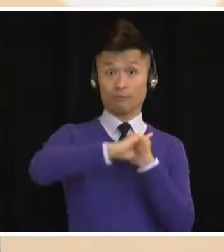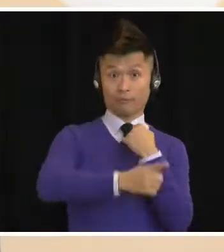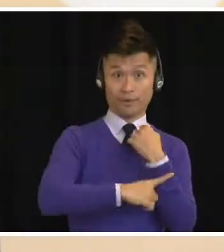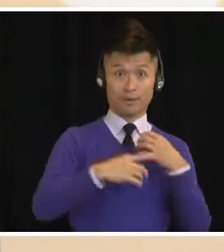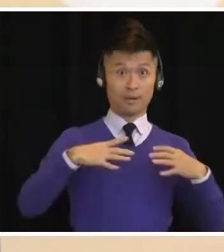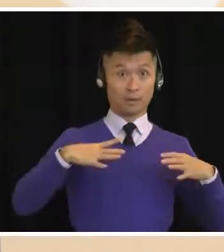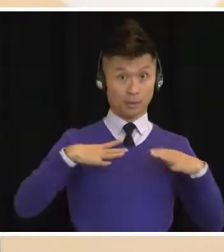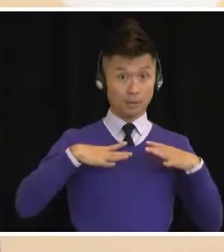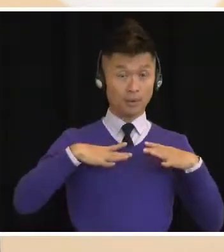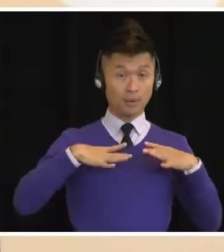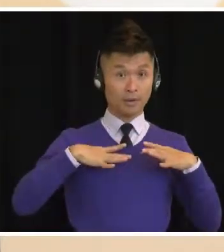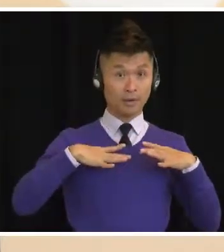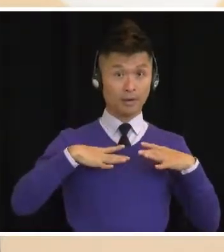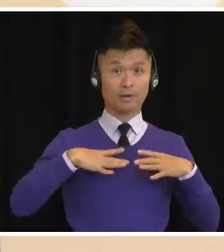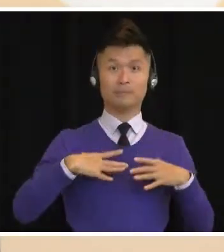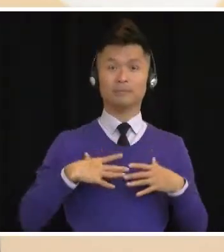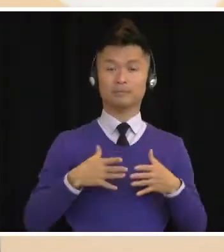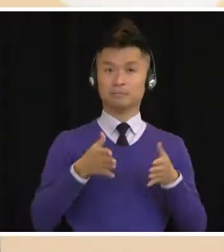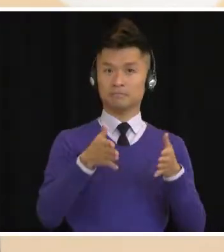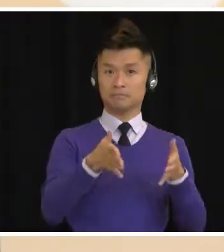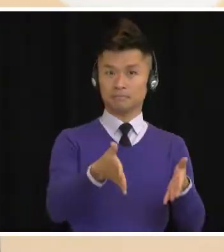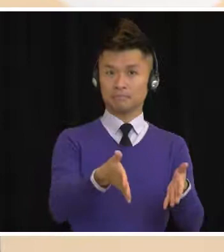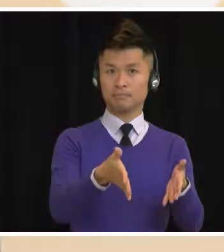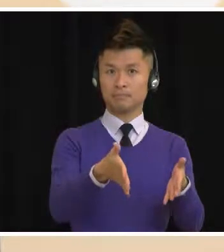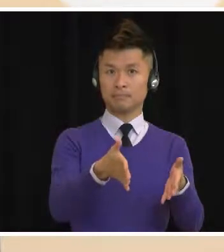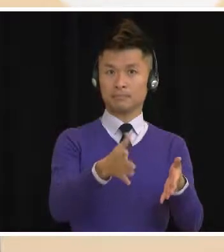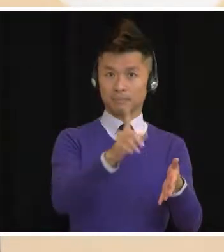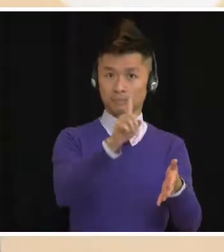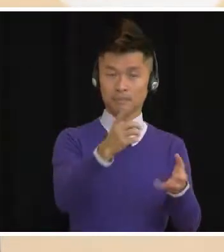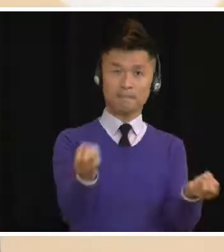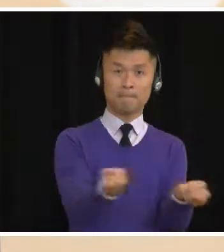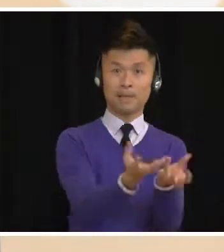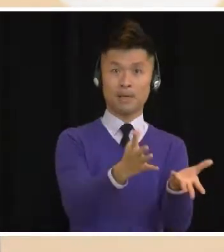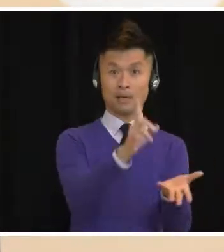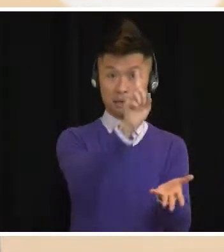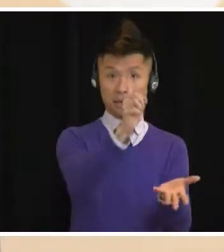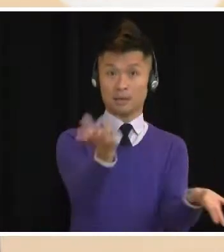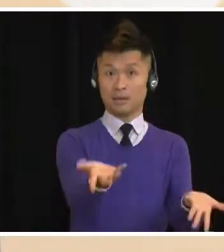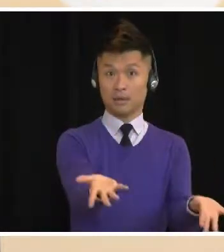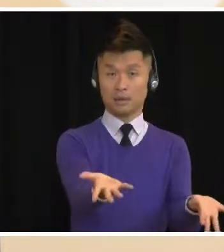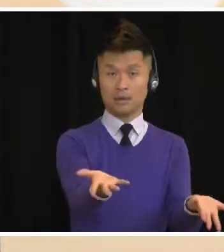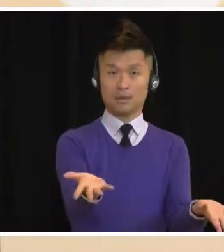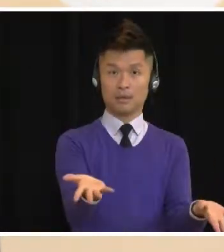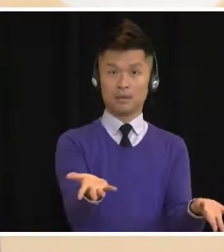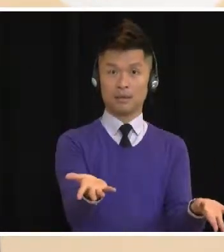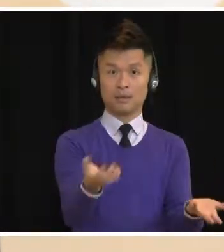particular conflict, is she or he